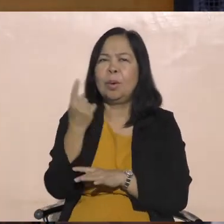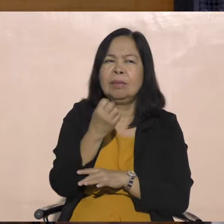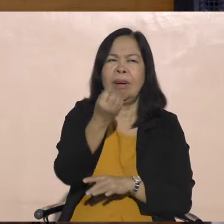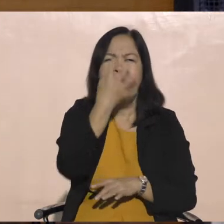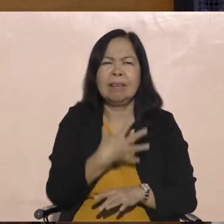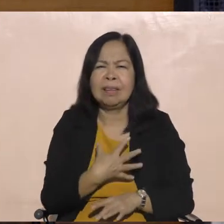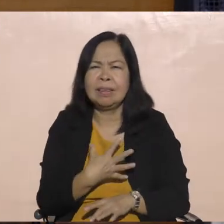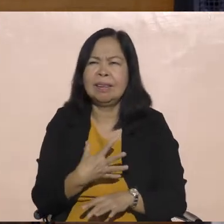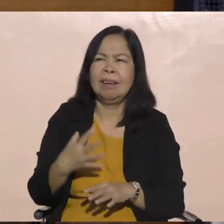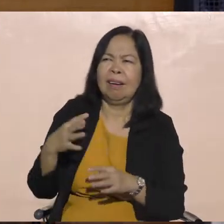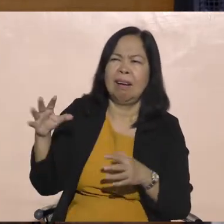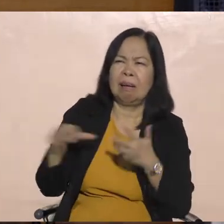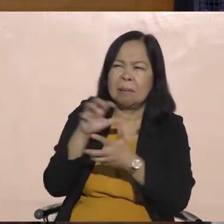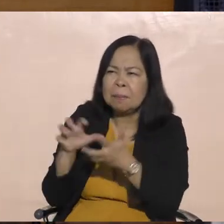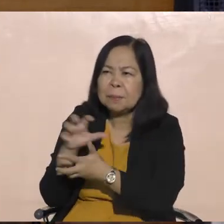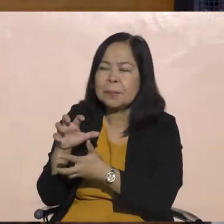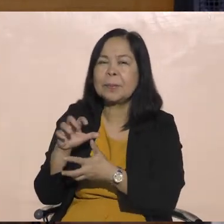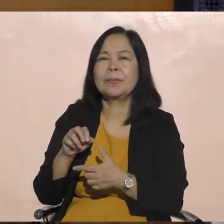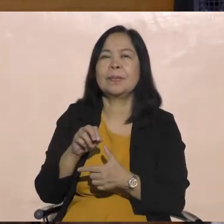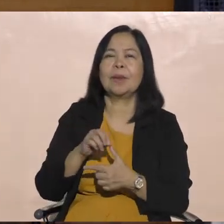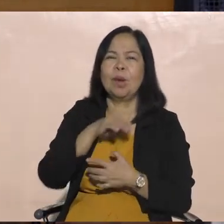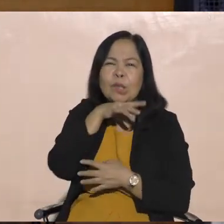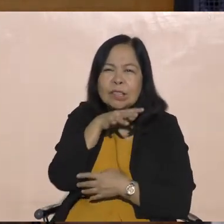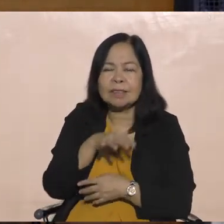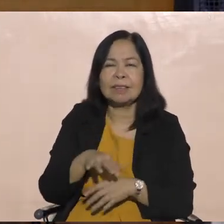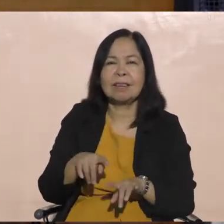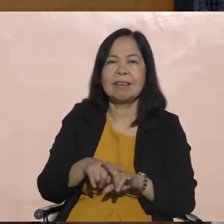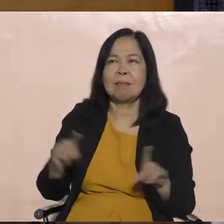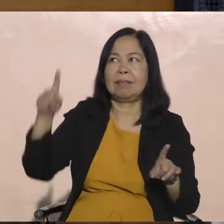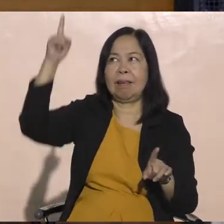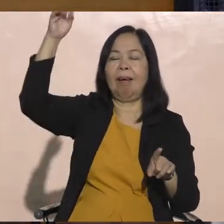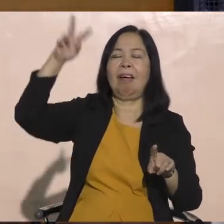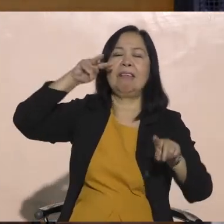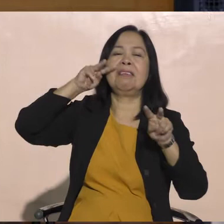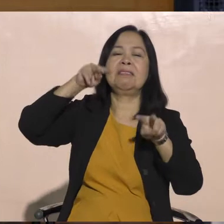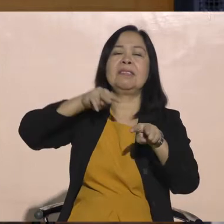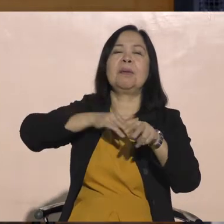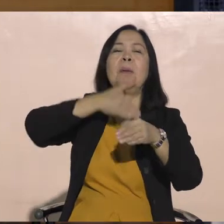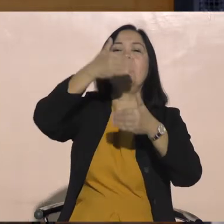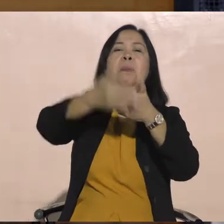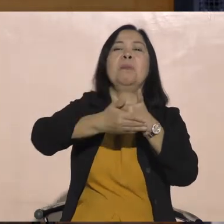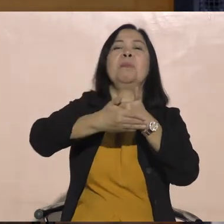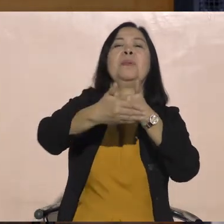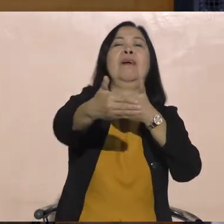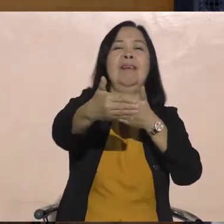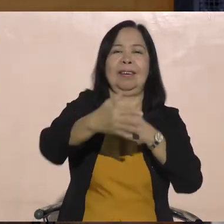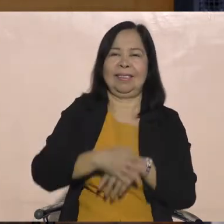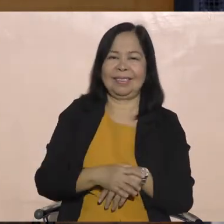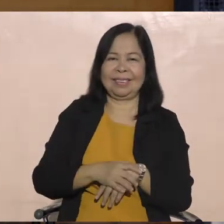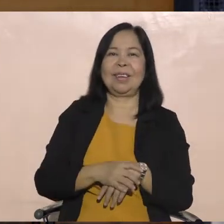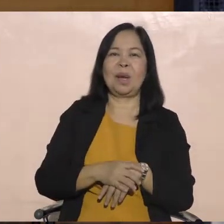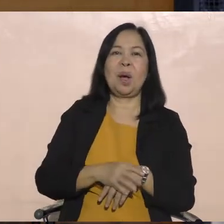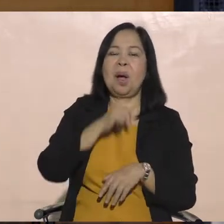ugliness. God sees order in chaos. This is what we call divine perspective.